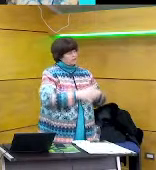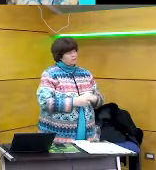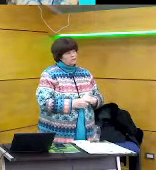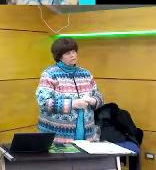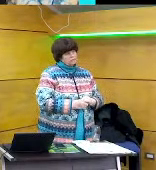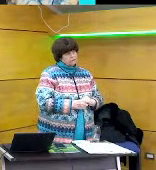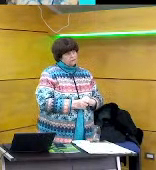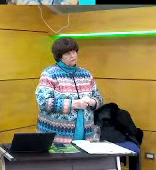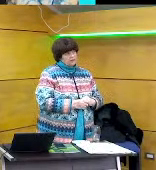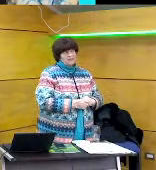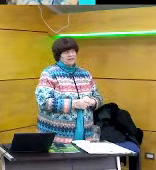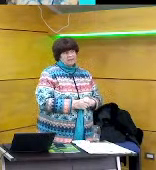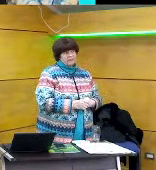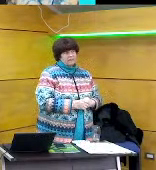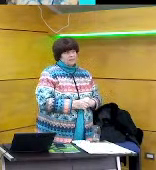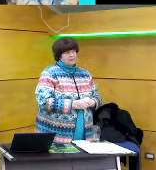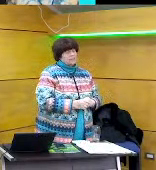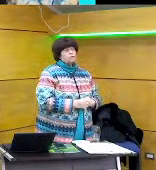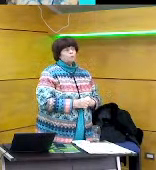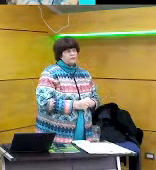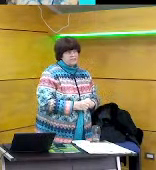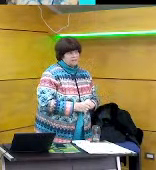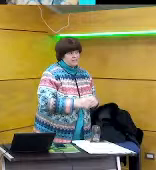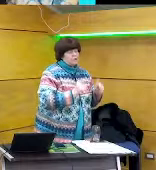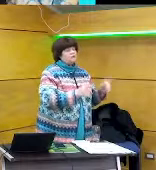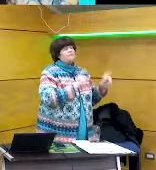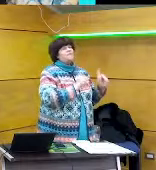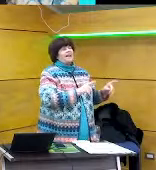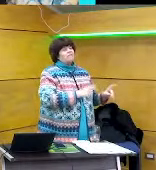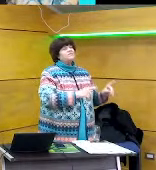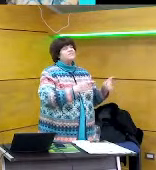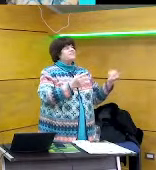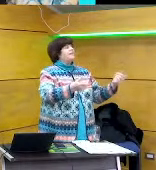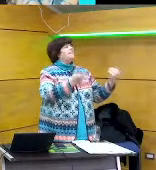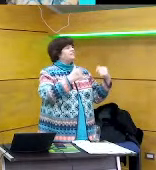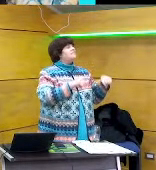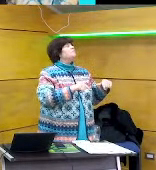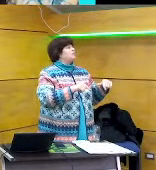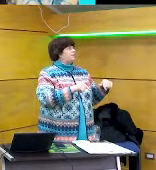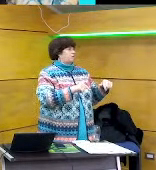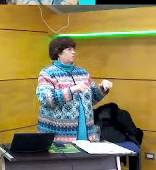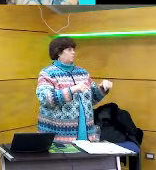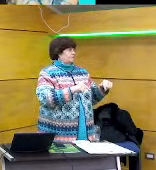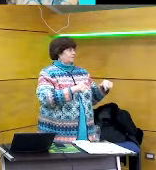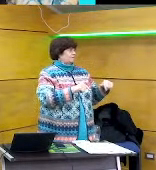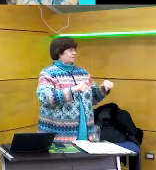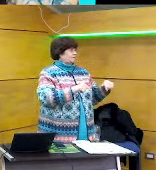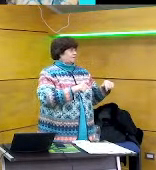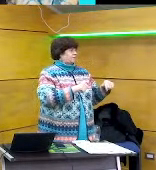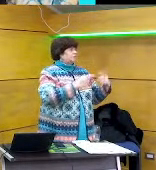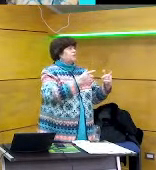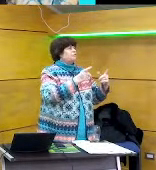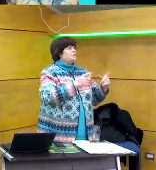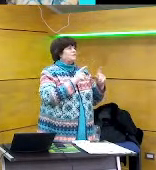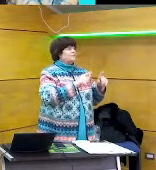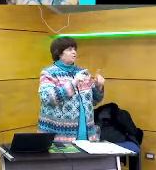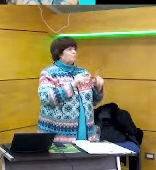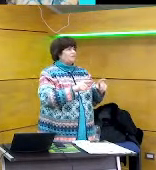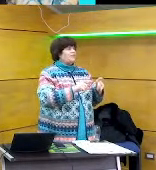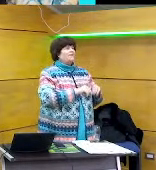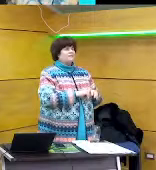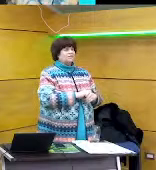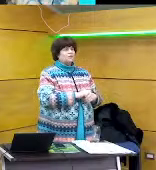each other. Again, it's written. They don't even have to say it in the video. Your students